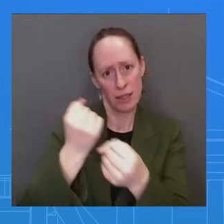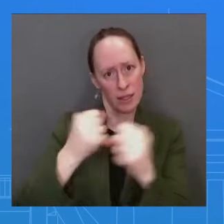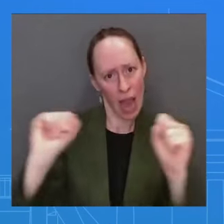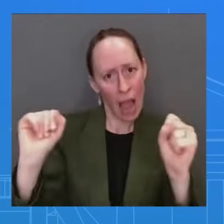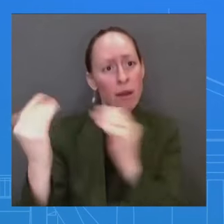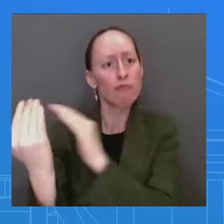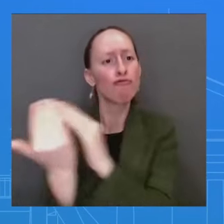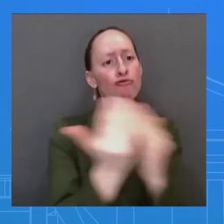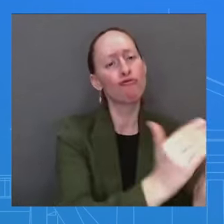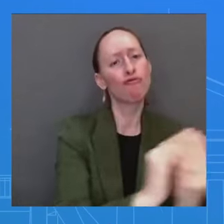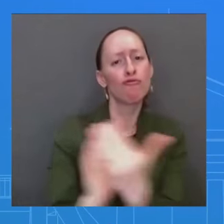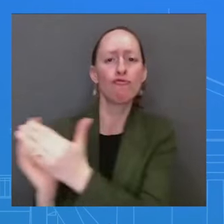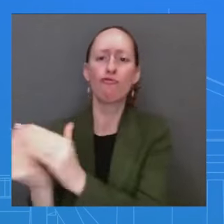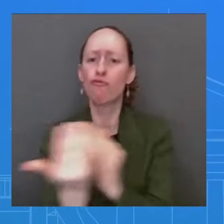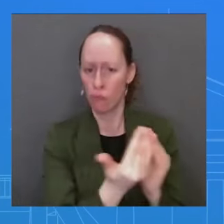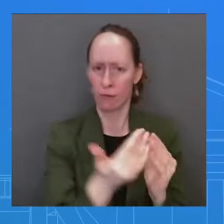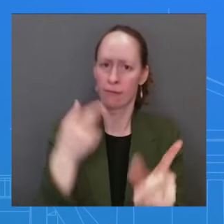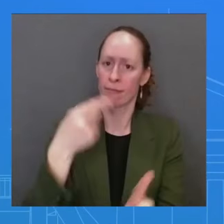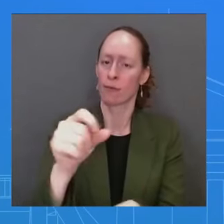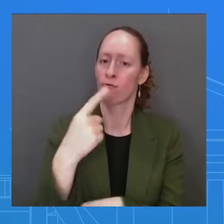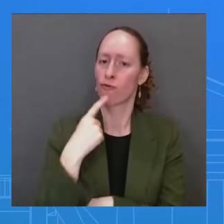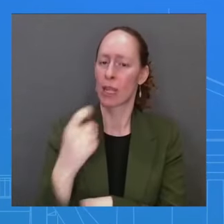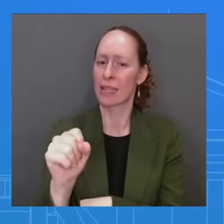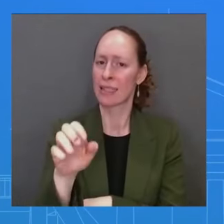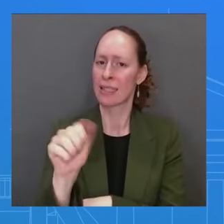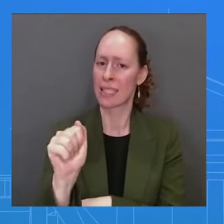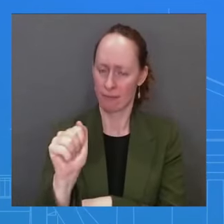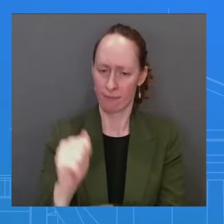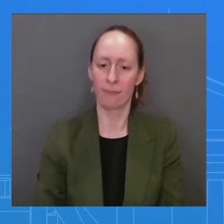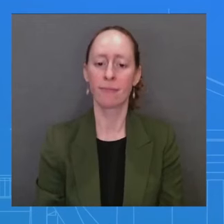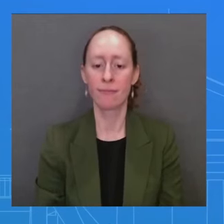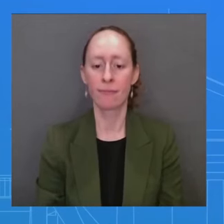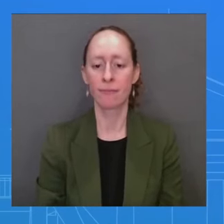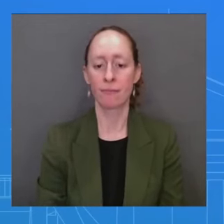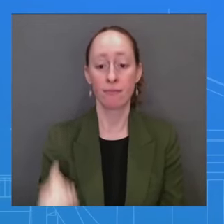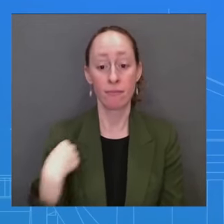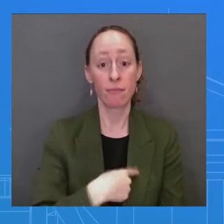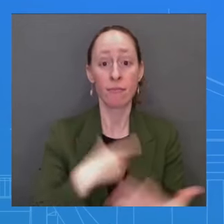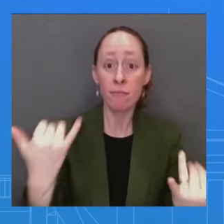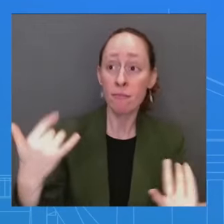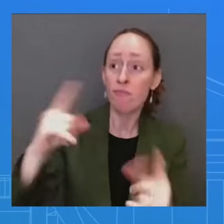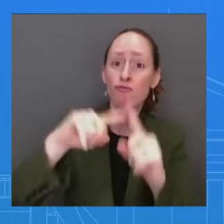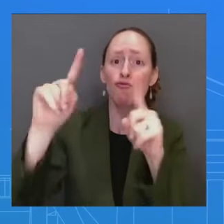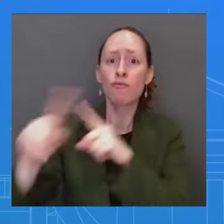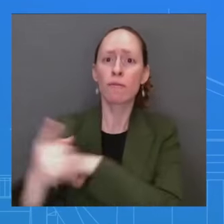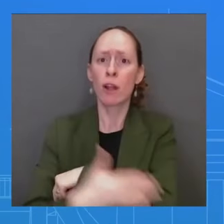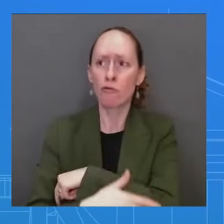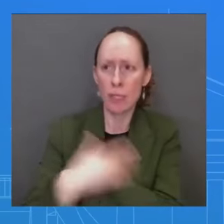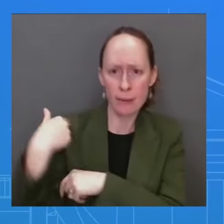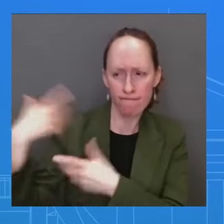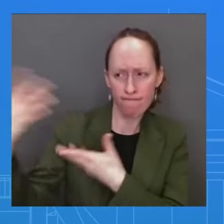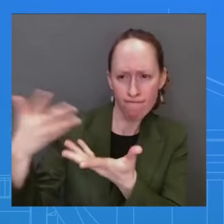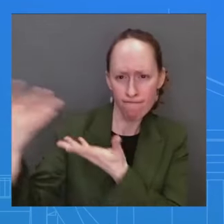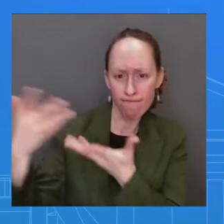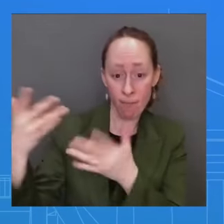to coordinate and consult closely with our allies and partners about the appropriate next steps should these attacks continue.